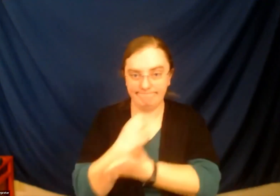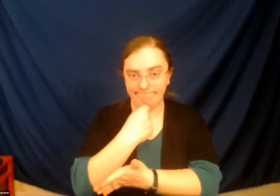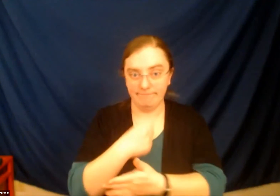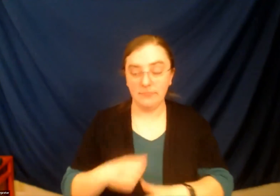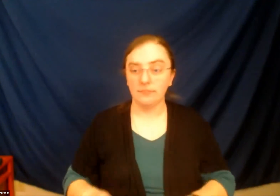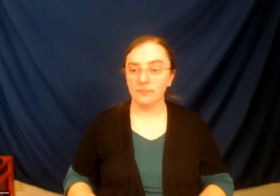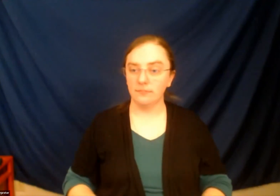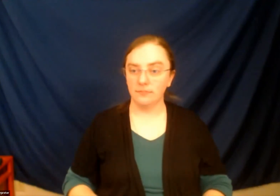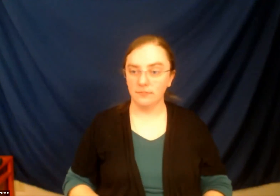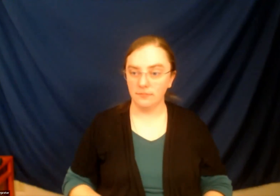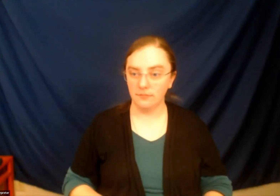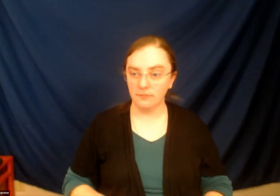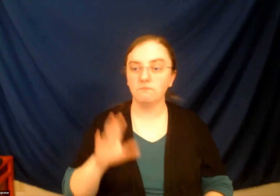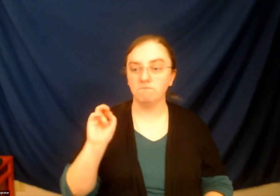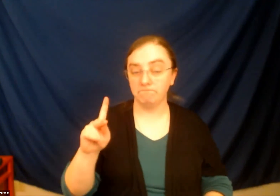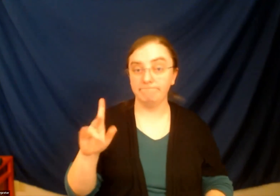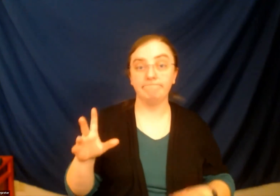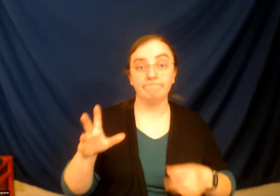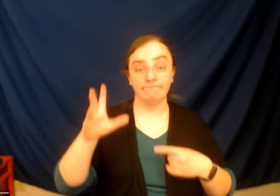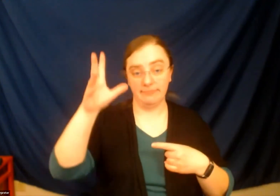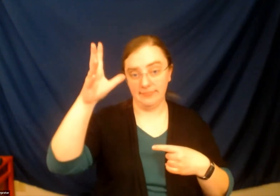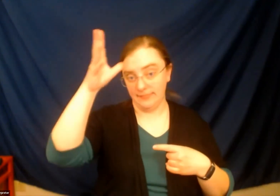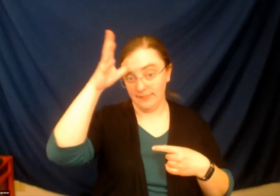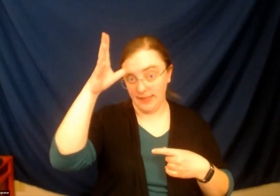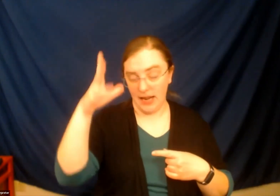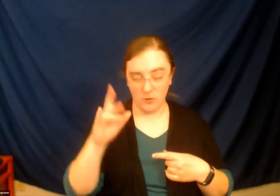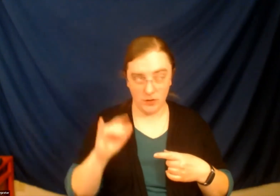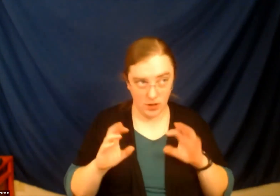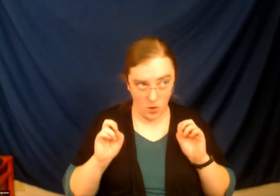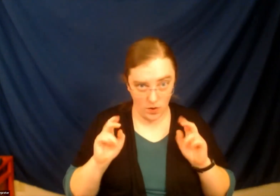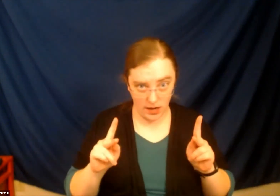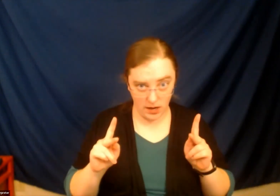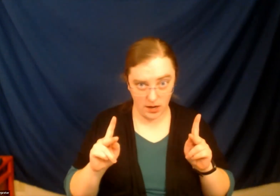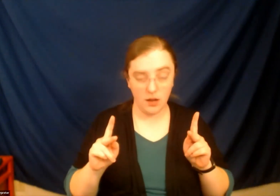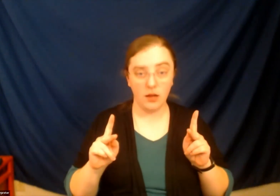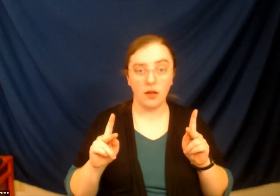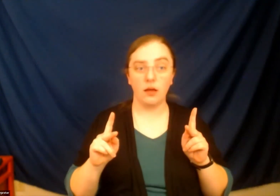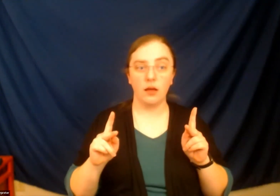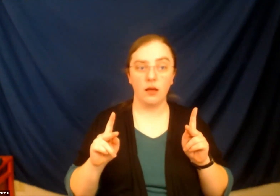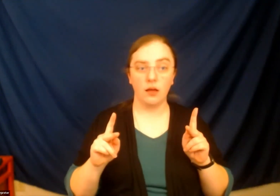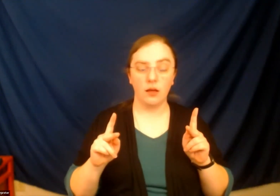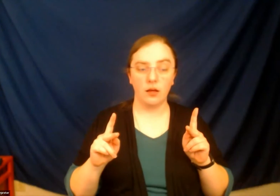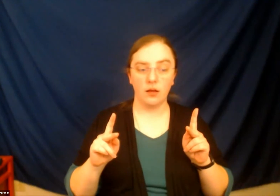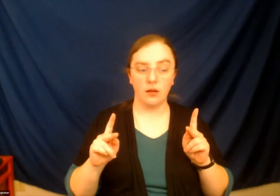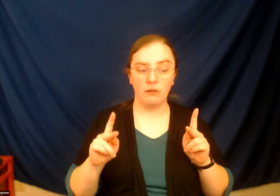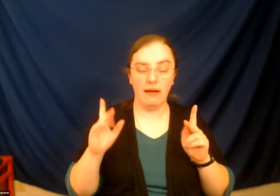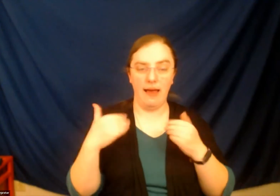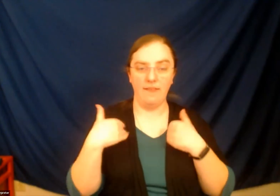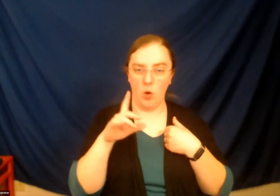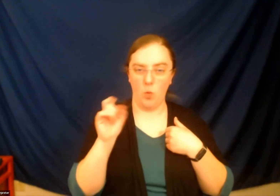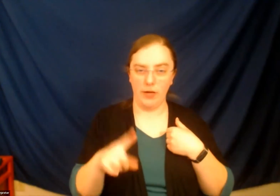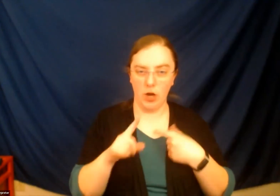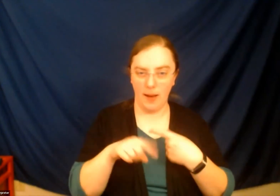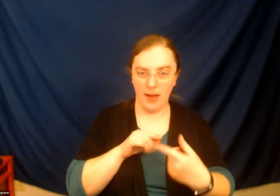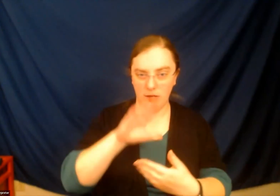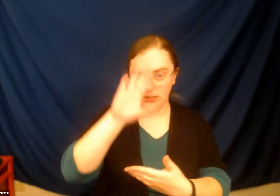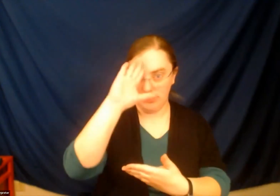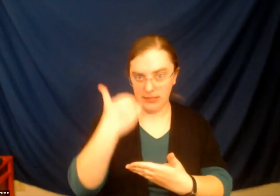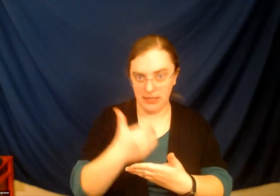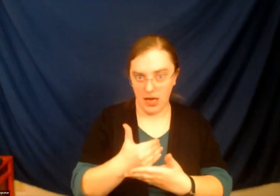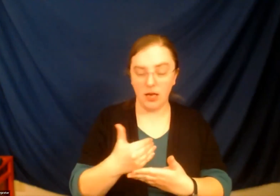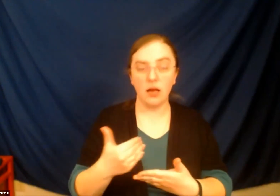registration, my son, where school go to kindergarten. You have to wait for September